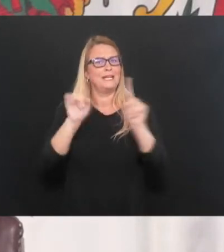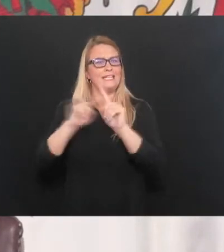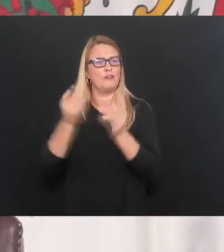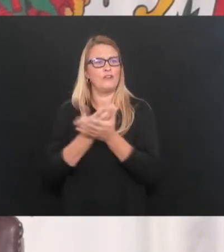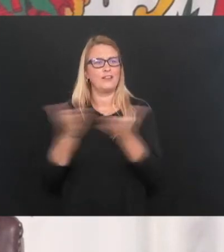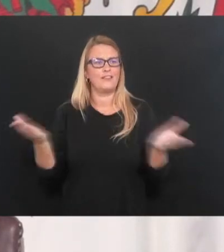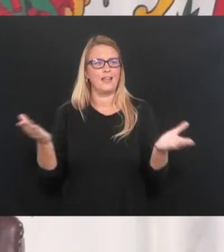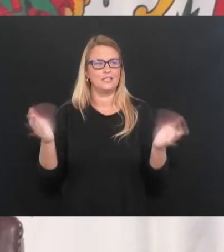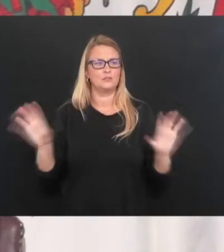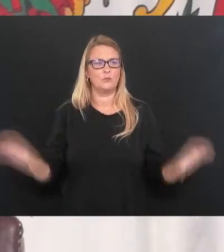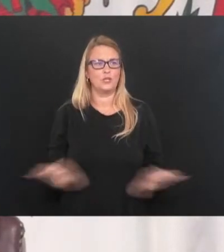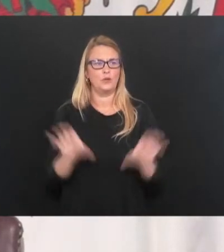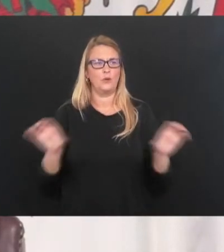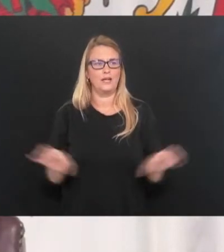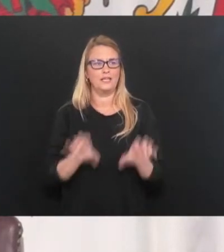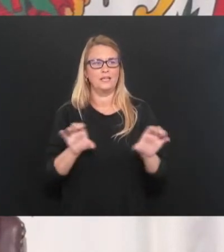and